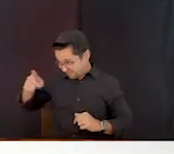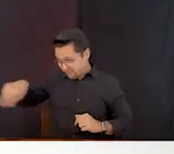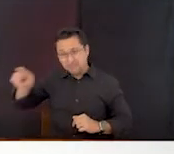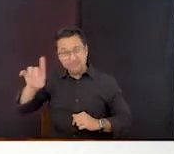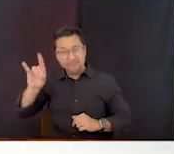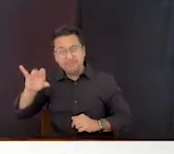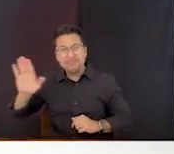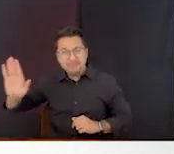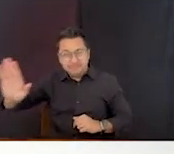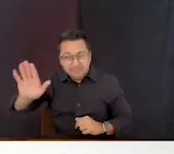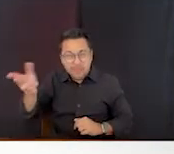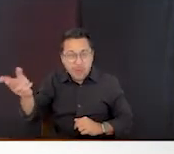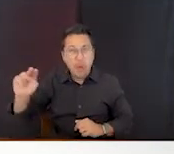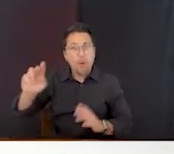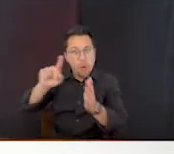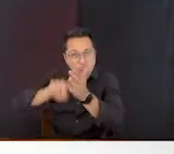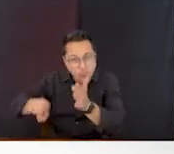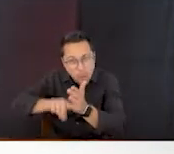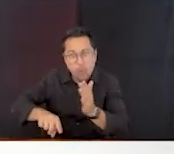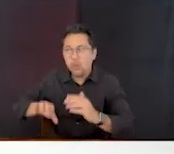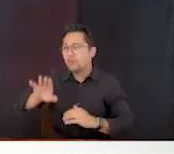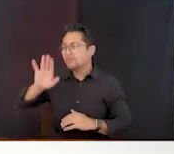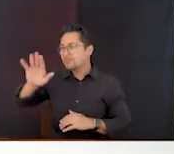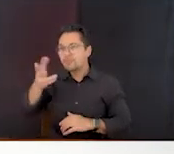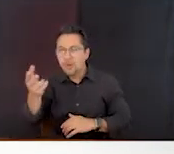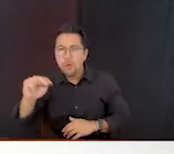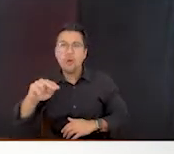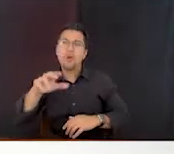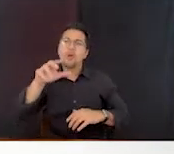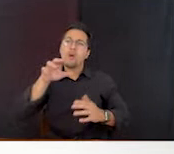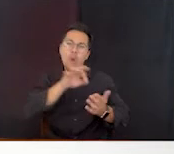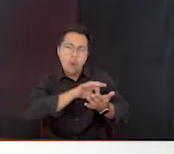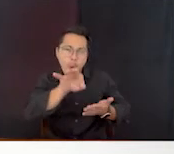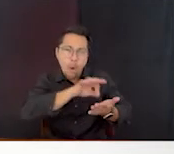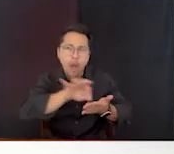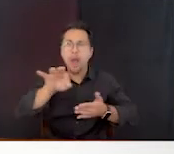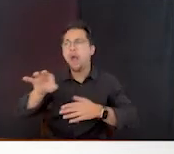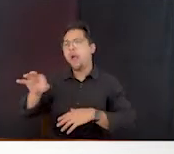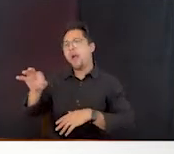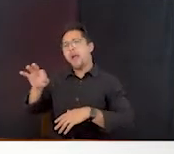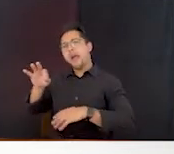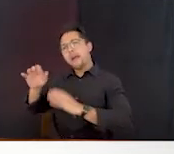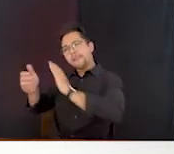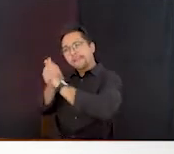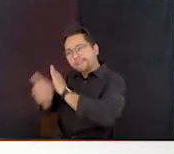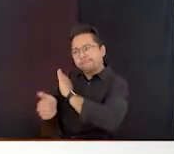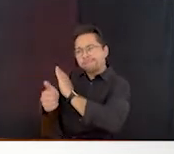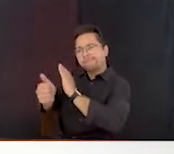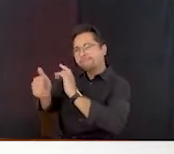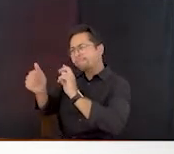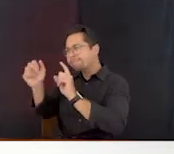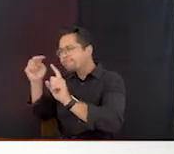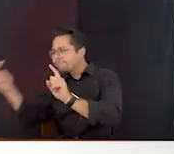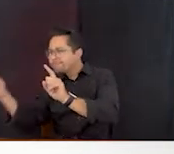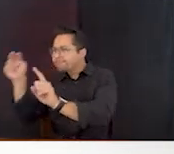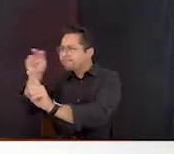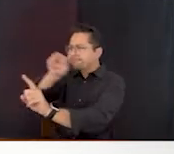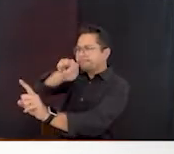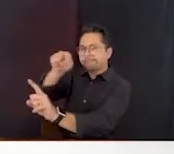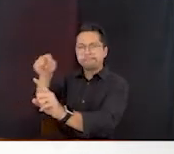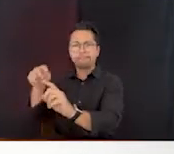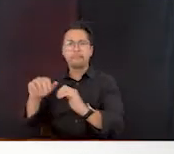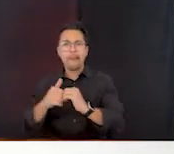me speak, but rather you came here to hear these students speak and to learn from them. They did their